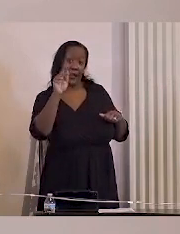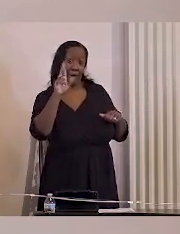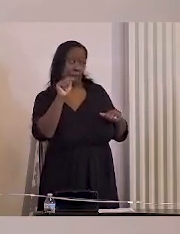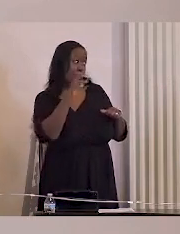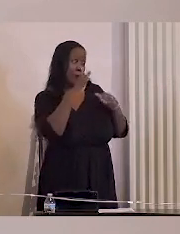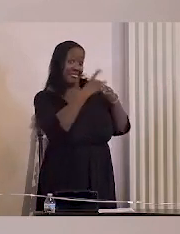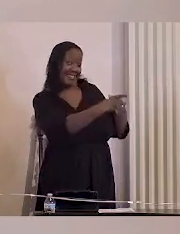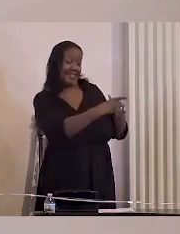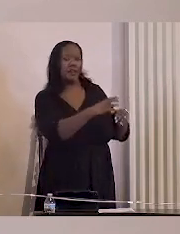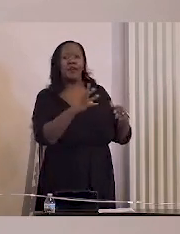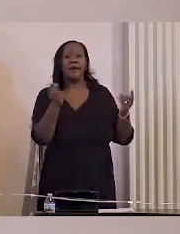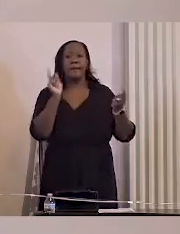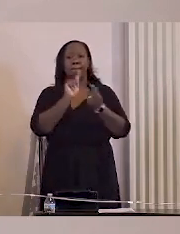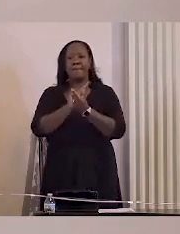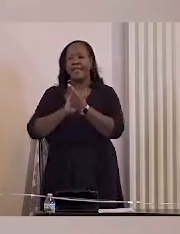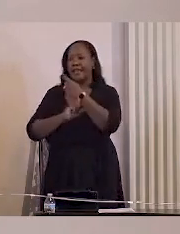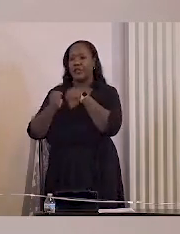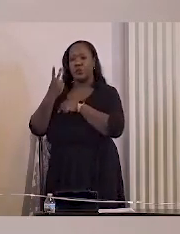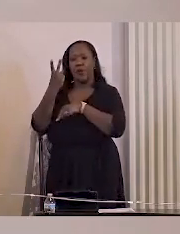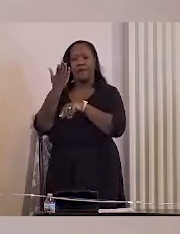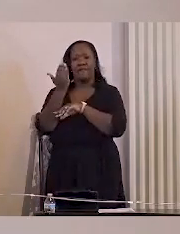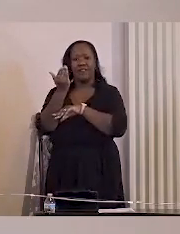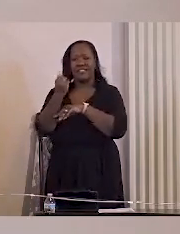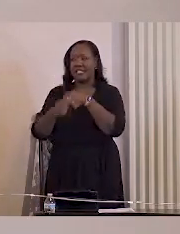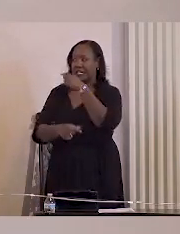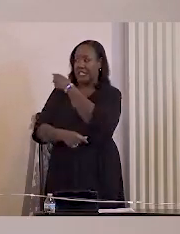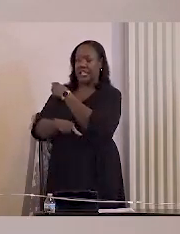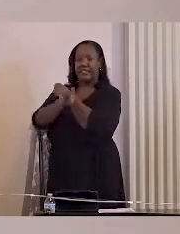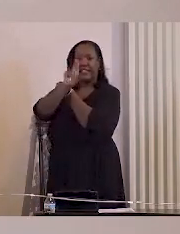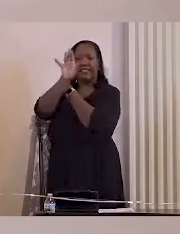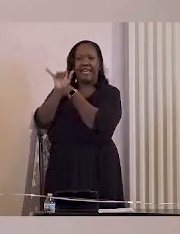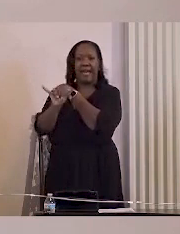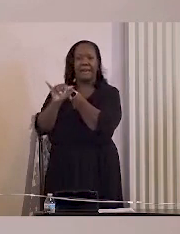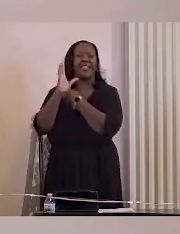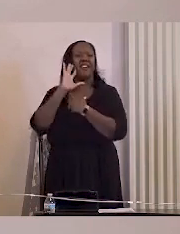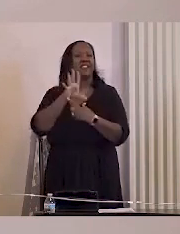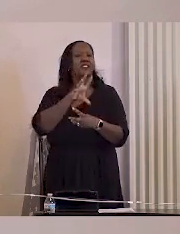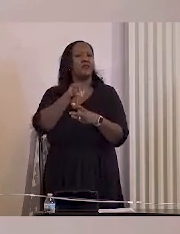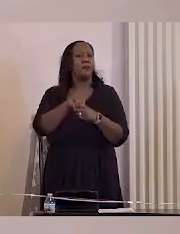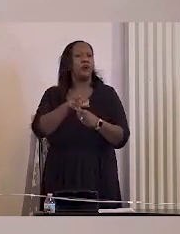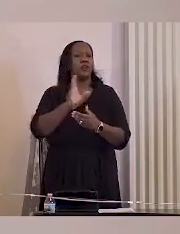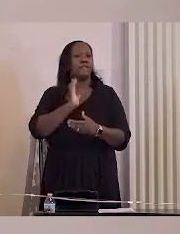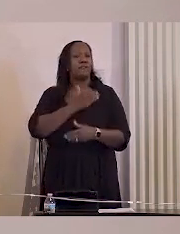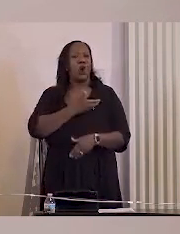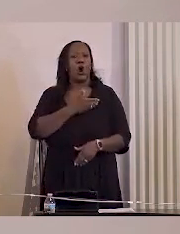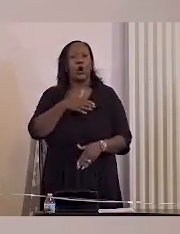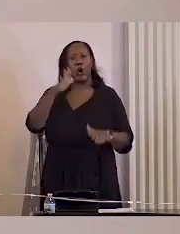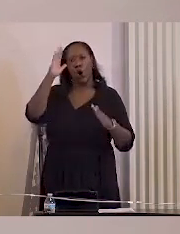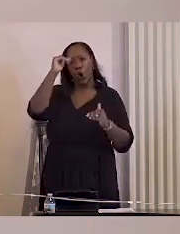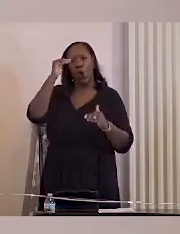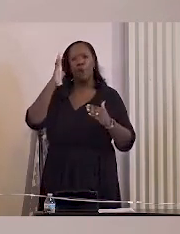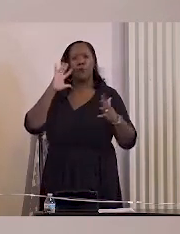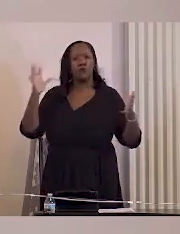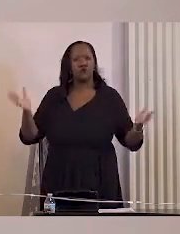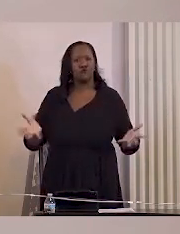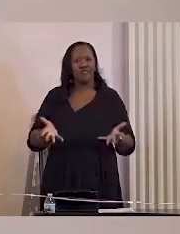lobby at 12:15, and this is part of the Hope Rises campaign for more people to see the whole